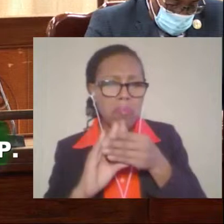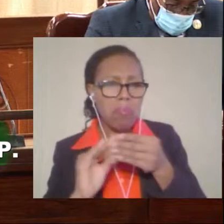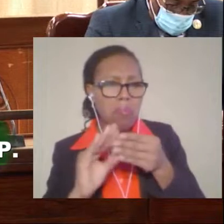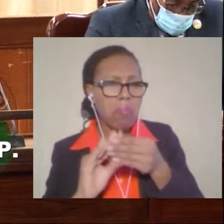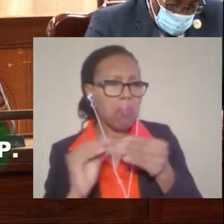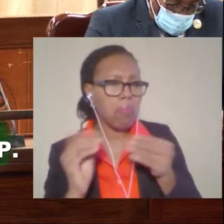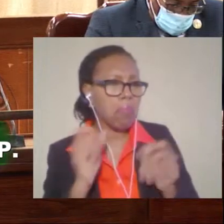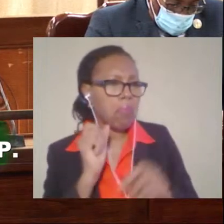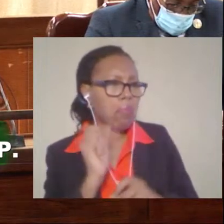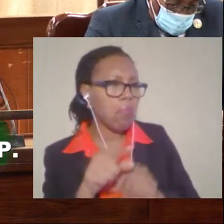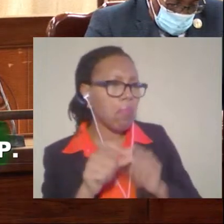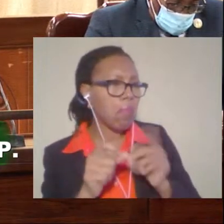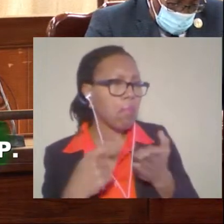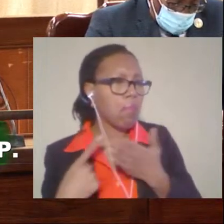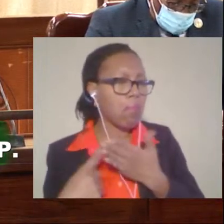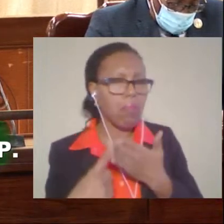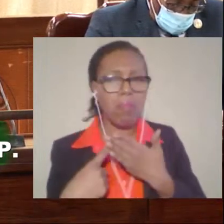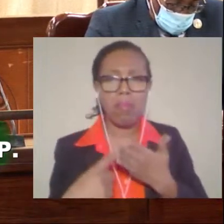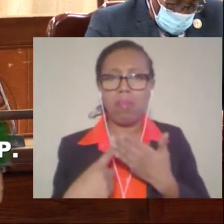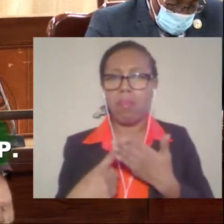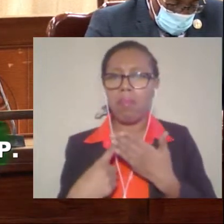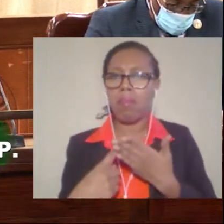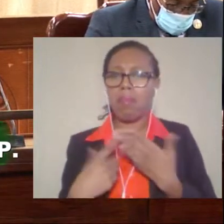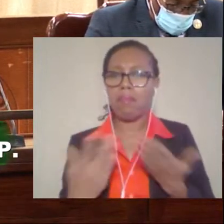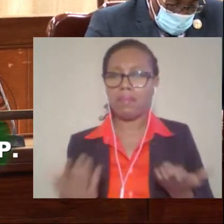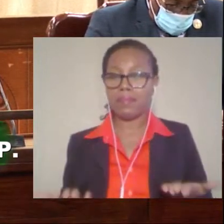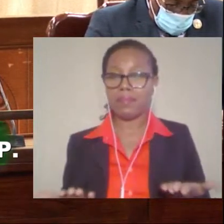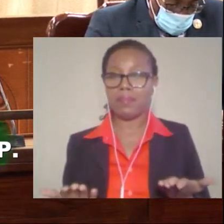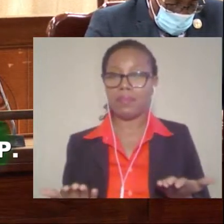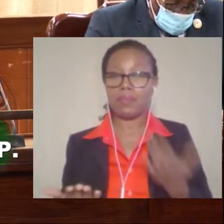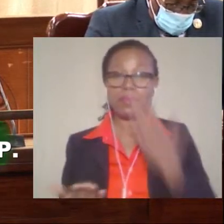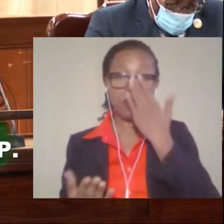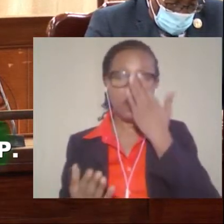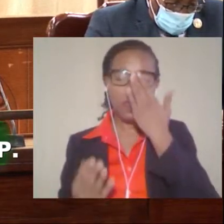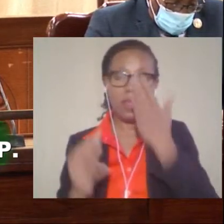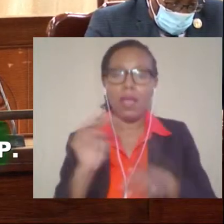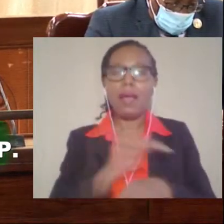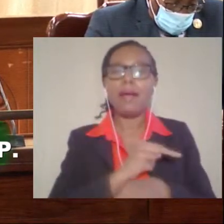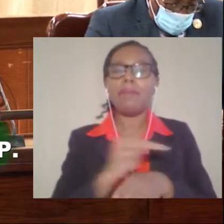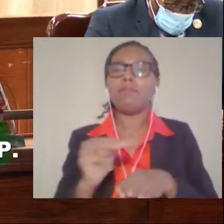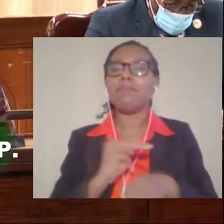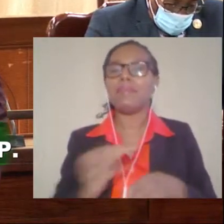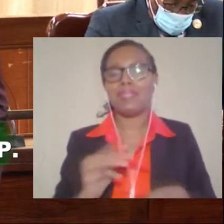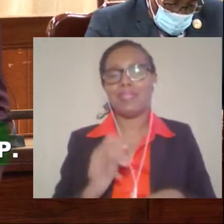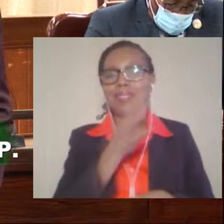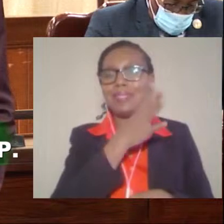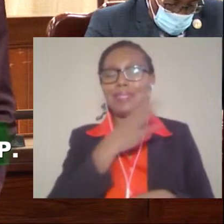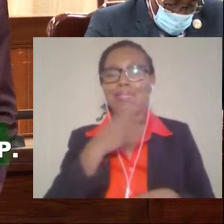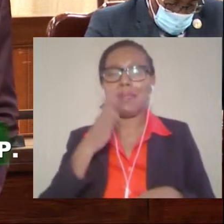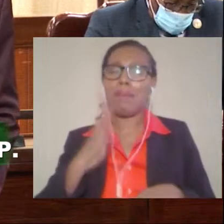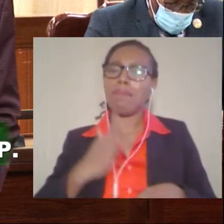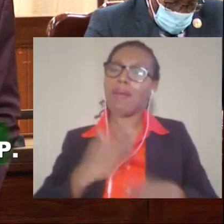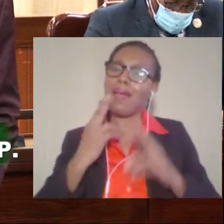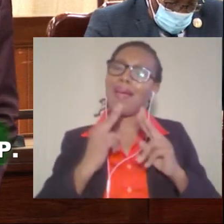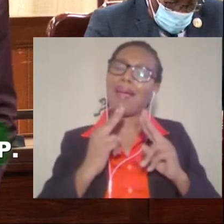discussion. Now, the Minister of Agriculture, my honorable colleague from St. Philip South,